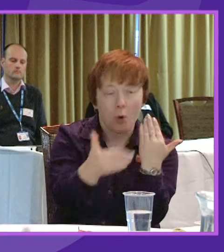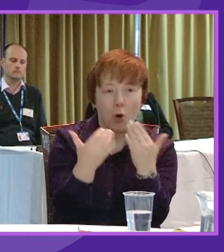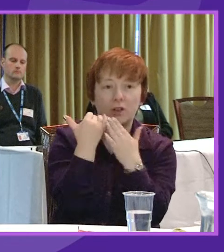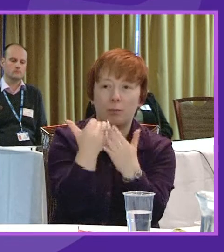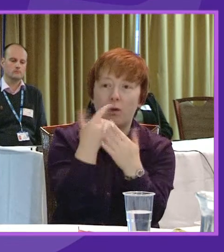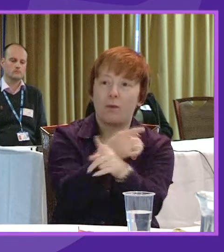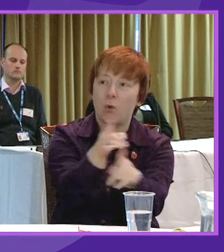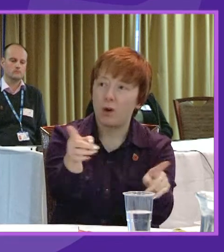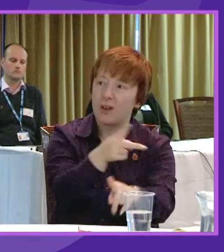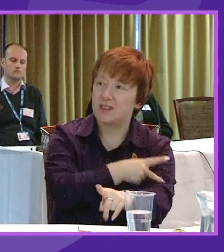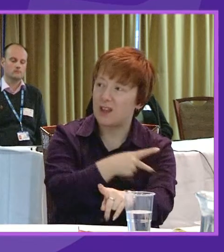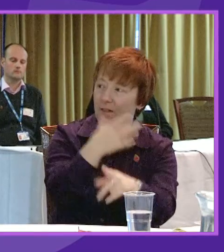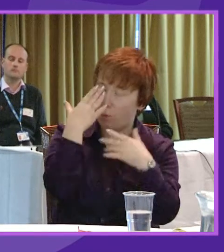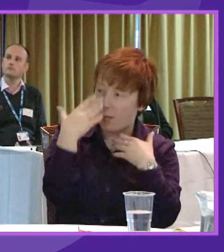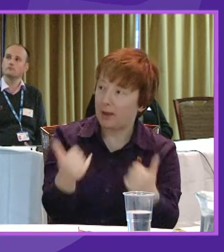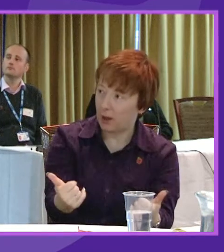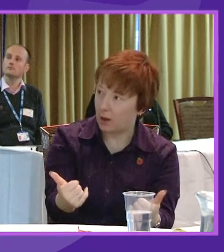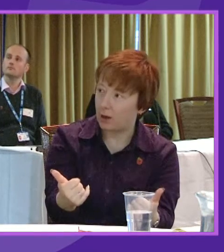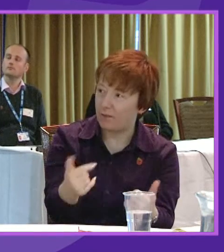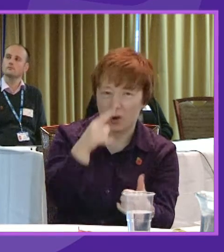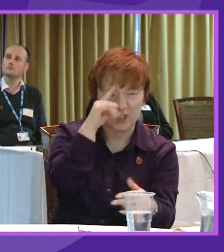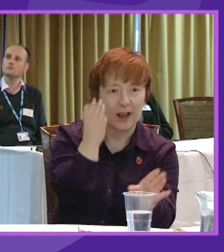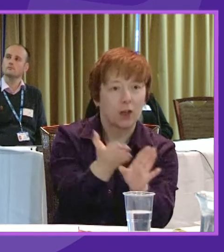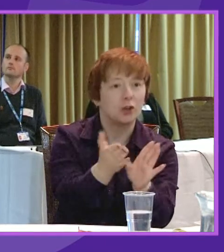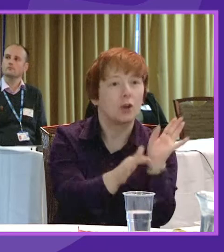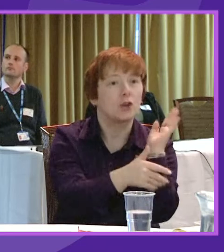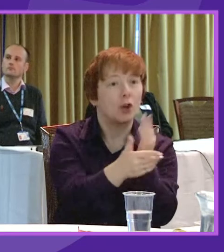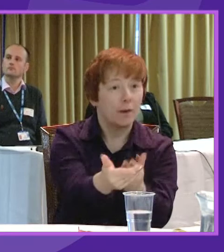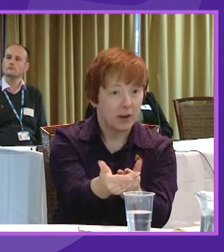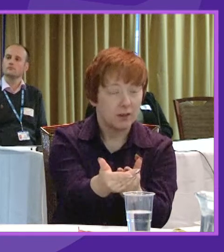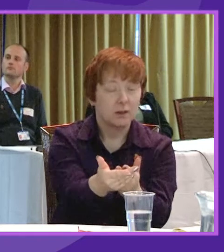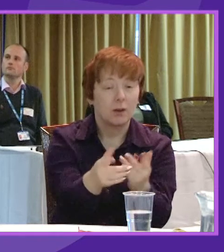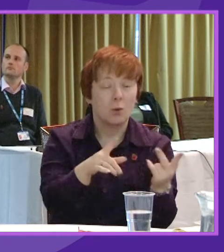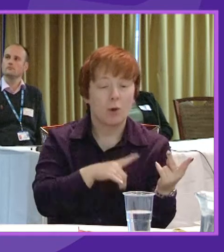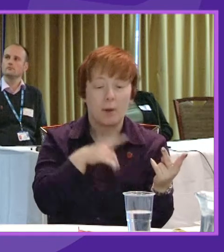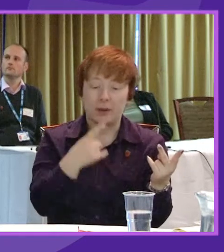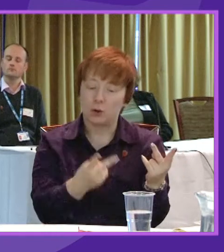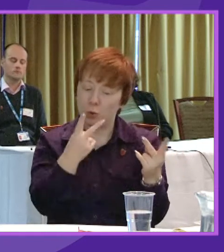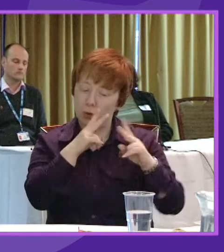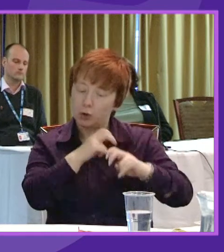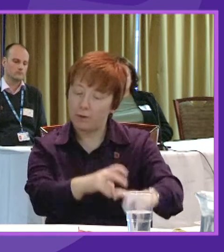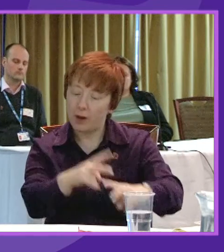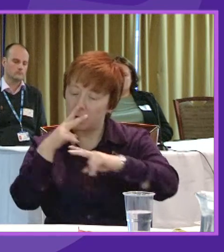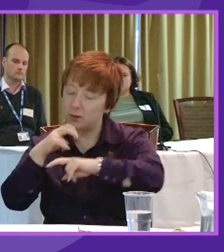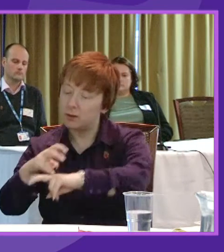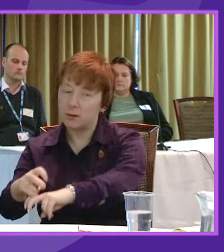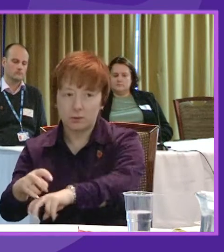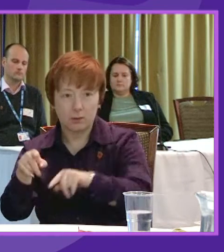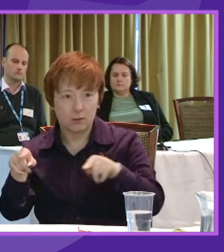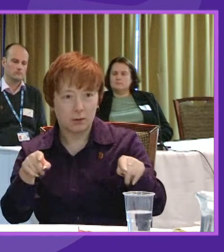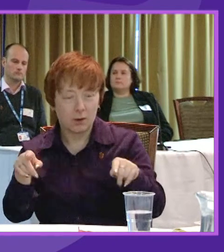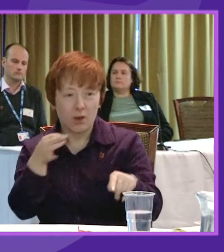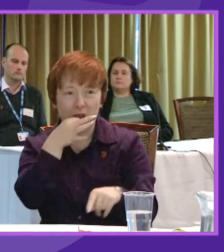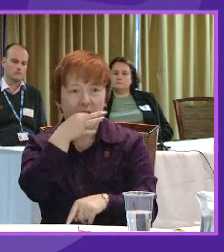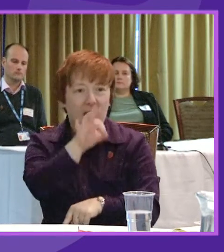support for staff wellbeing in psychological services. That Charter was developed in part to two recent surveys of wellbeing among psychological